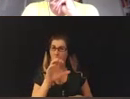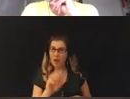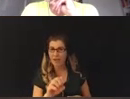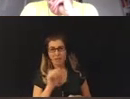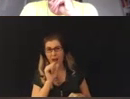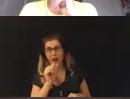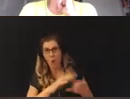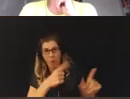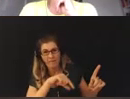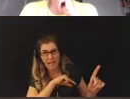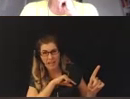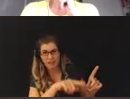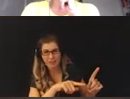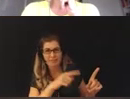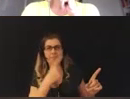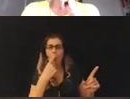qualifications.